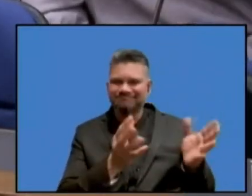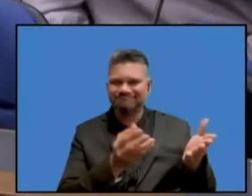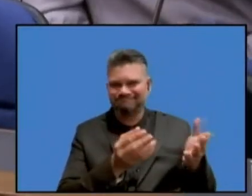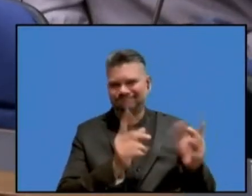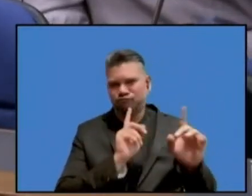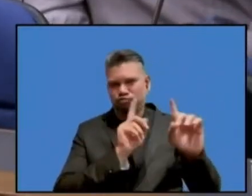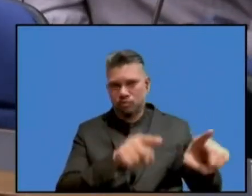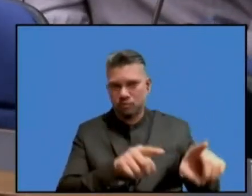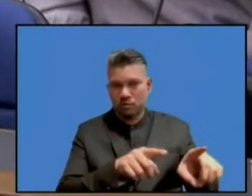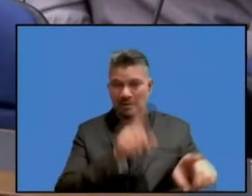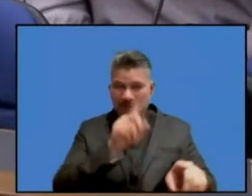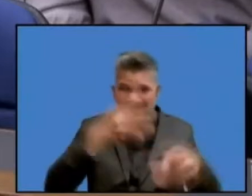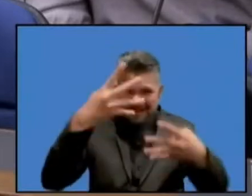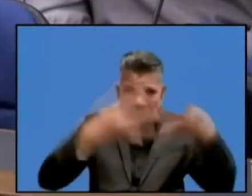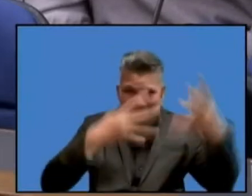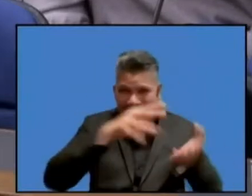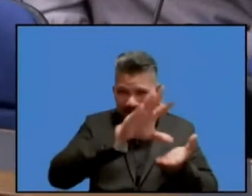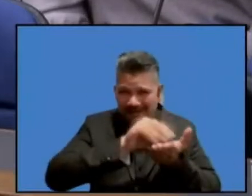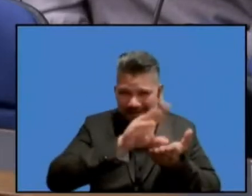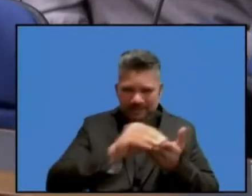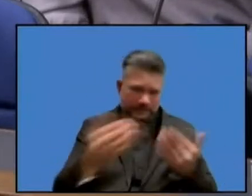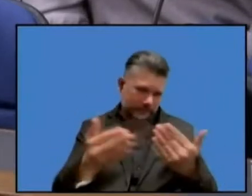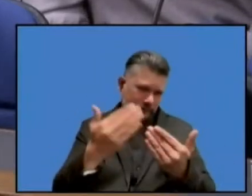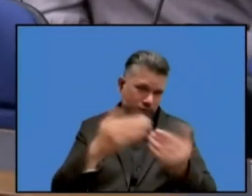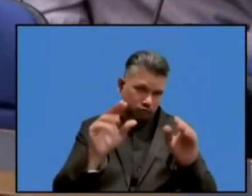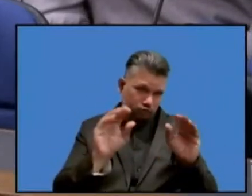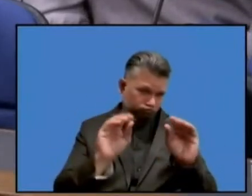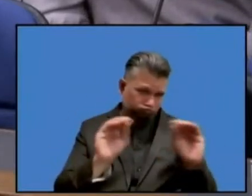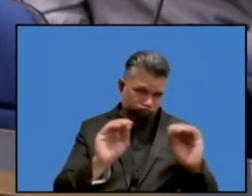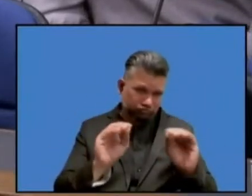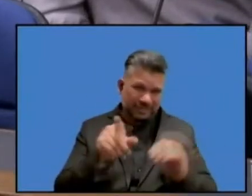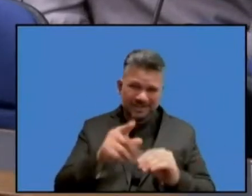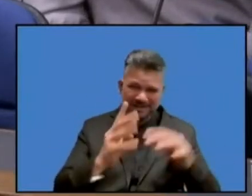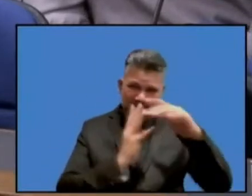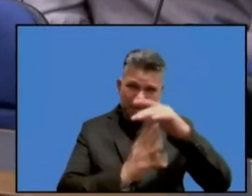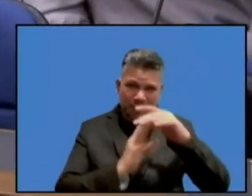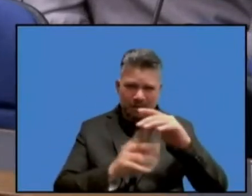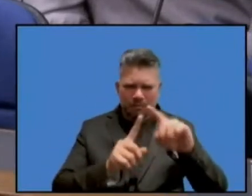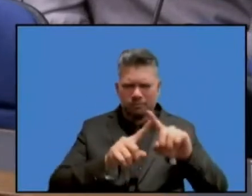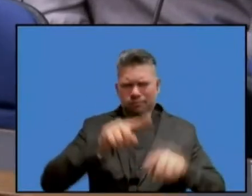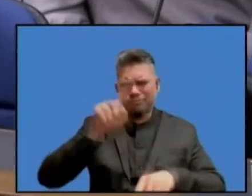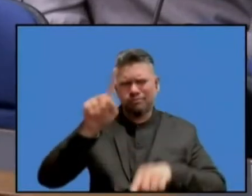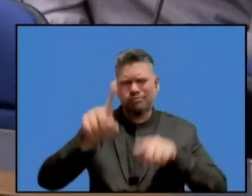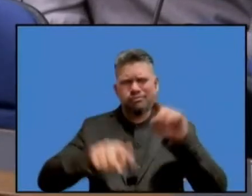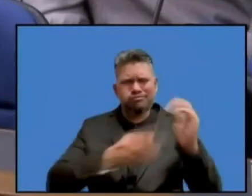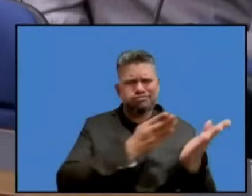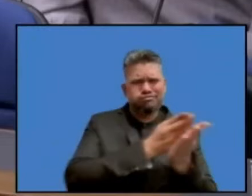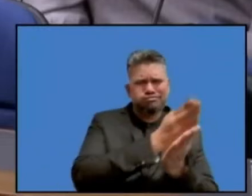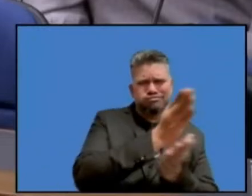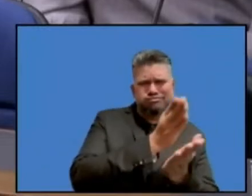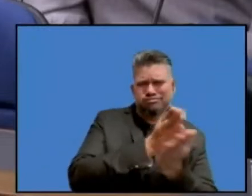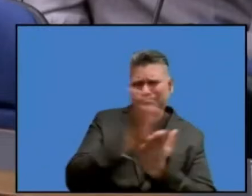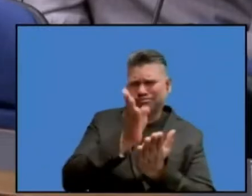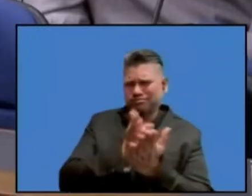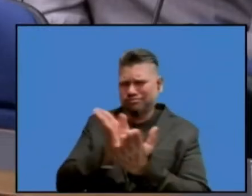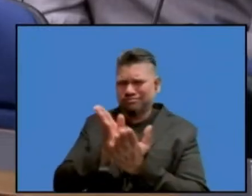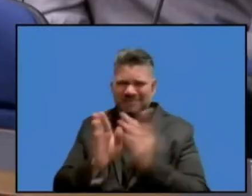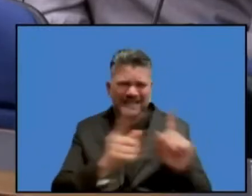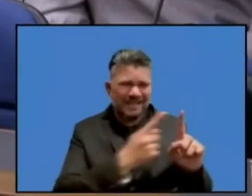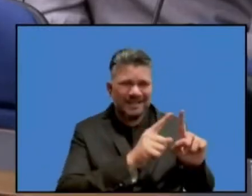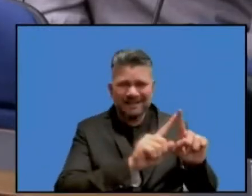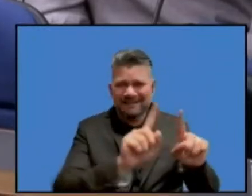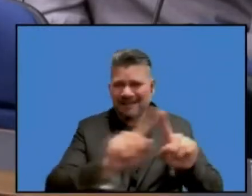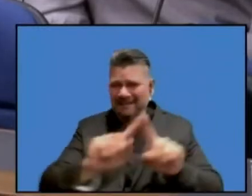an easy task, as migration is multidimensional and multi-sectoral, involving various